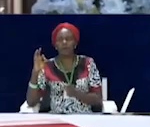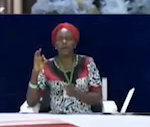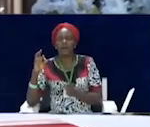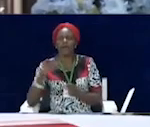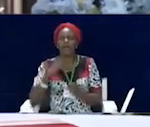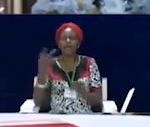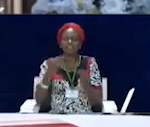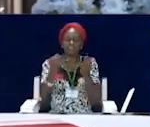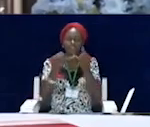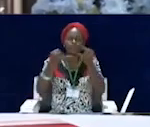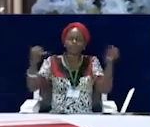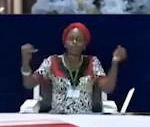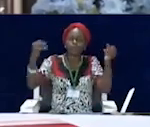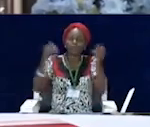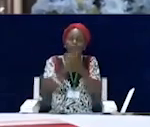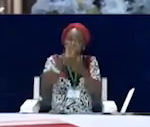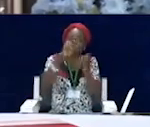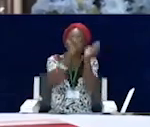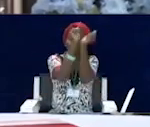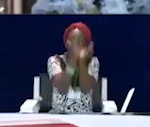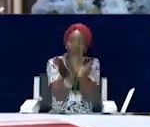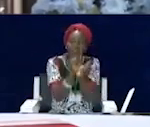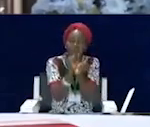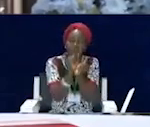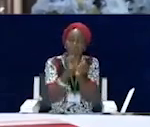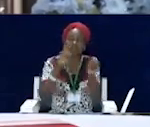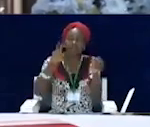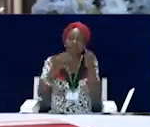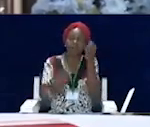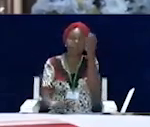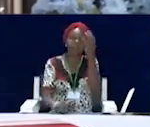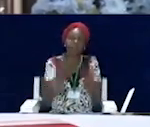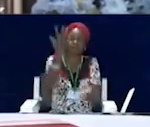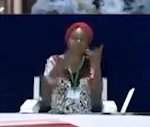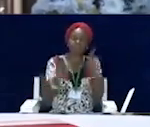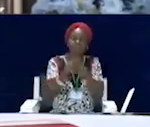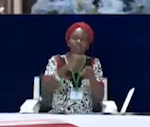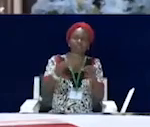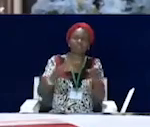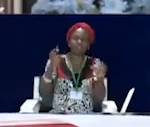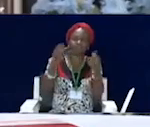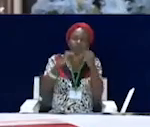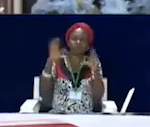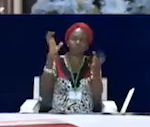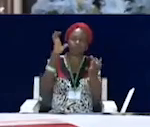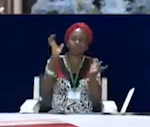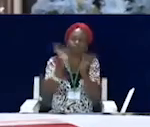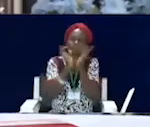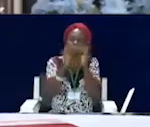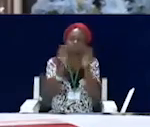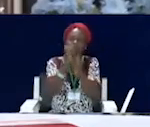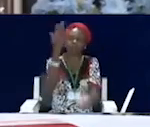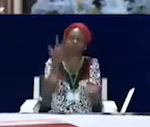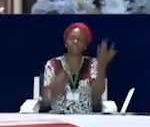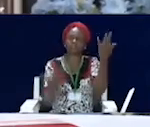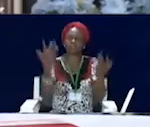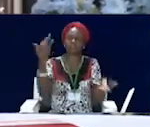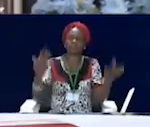And the ropes that were binding him, the Bible said, were burnt as if they have come in contact with fire.